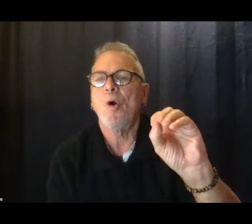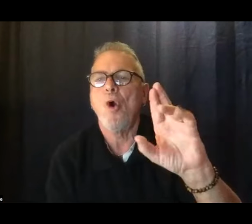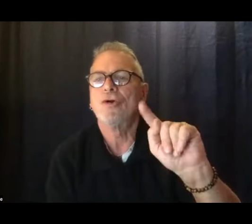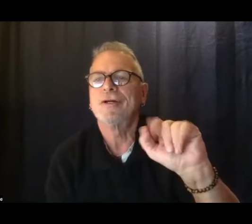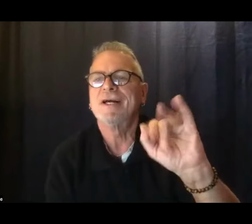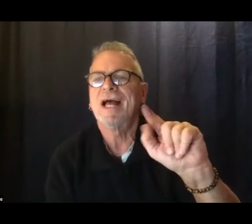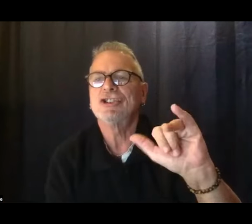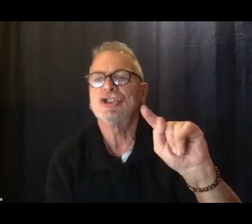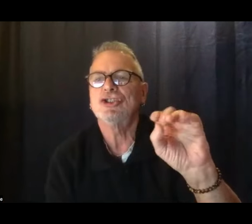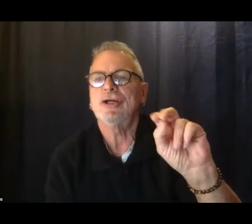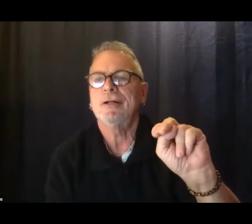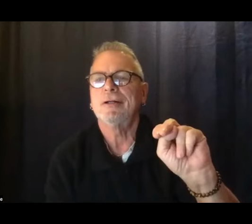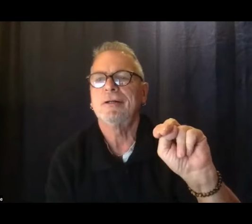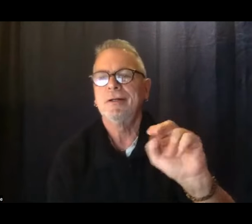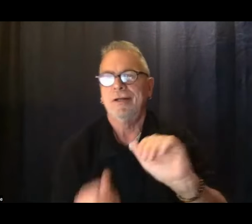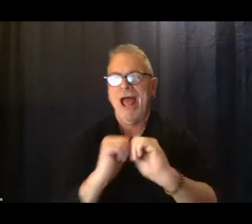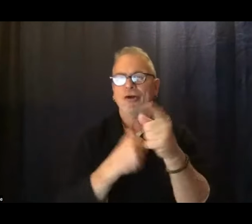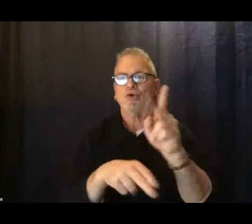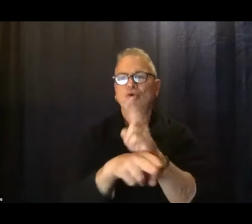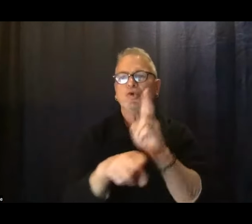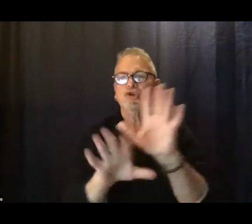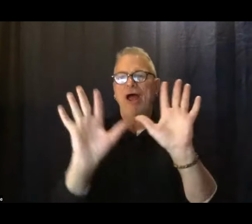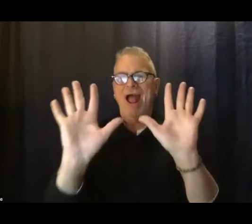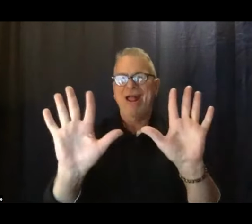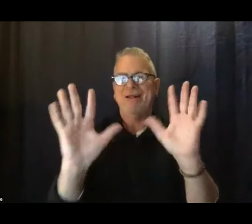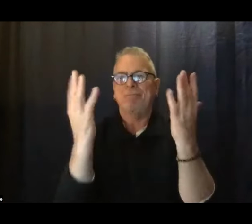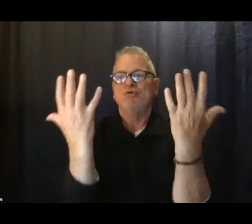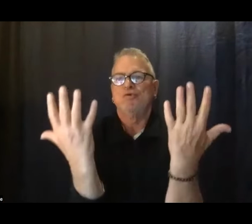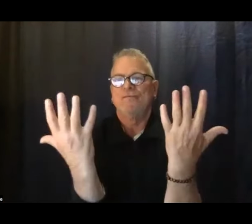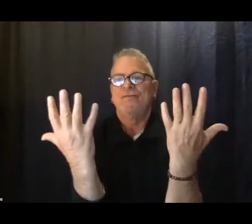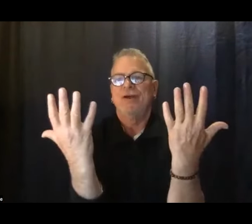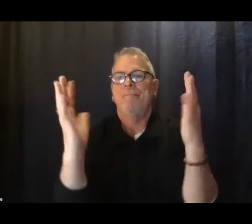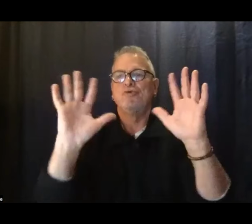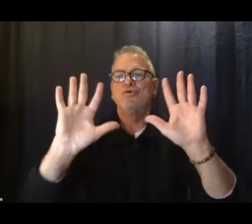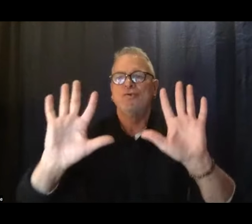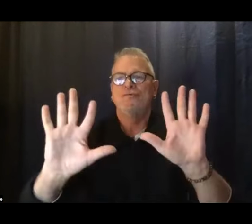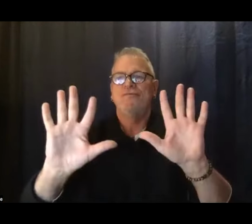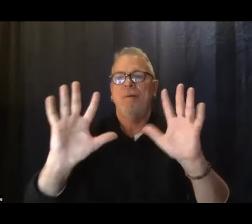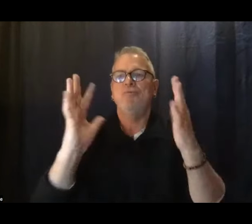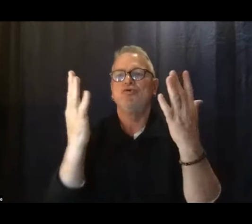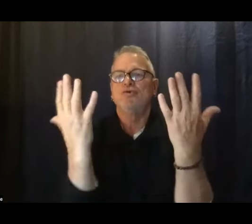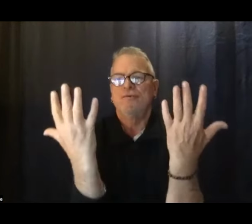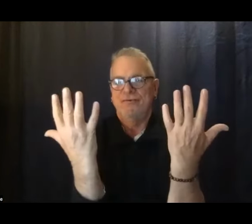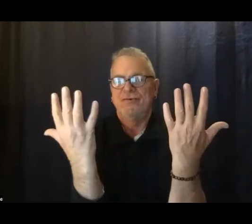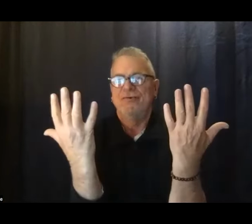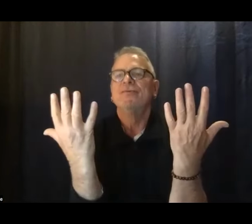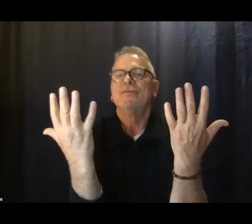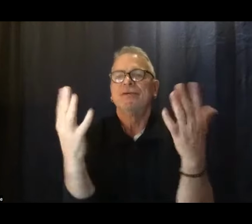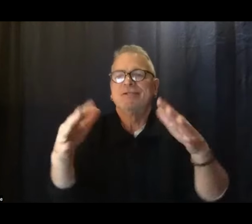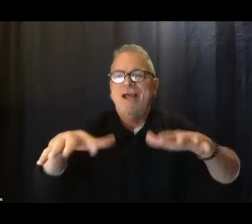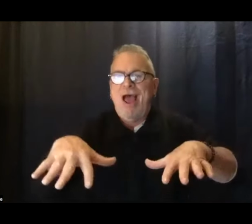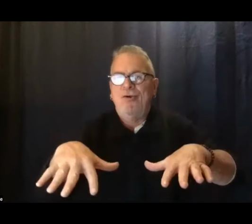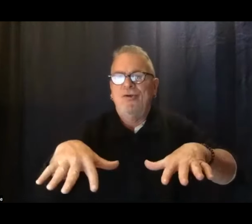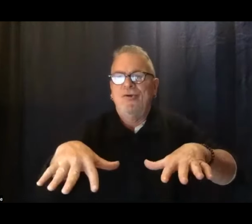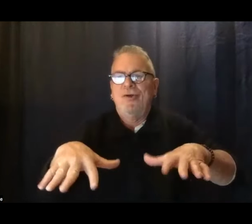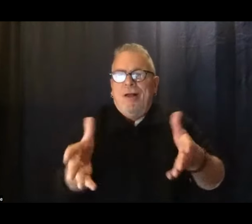Fourth parameter, palm orientation. How you use your hands, how